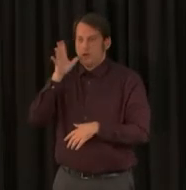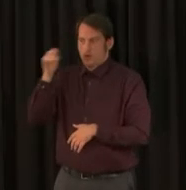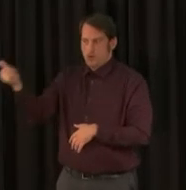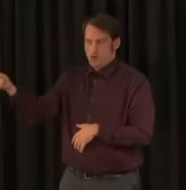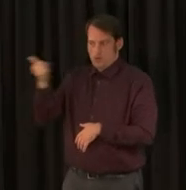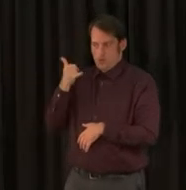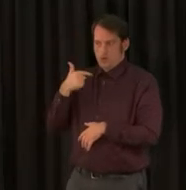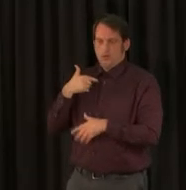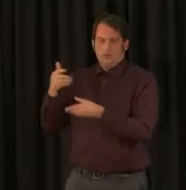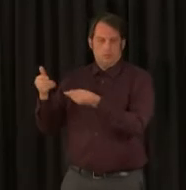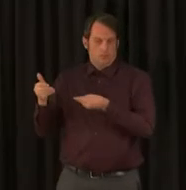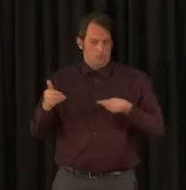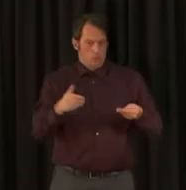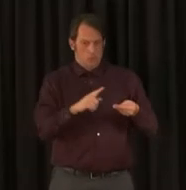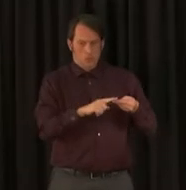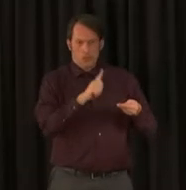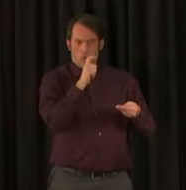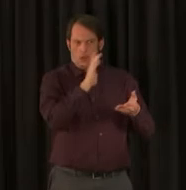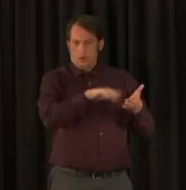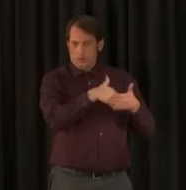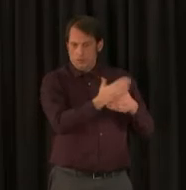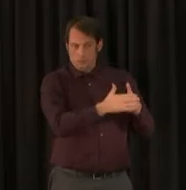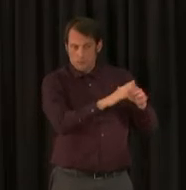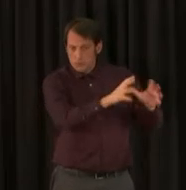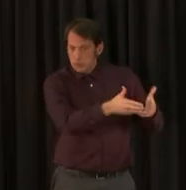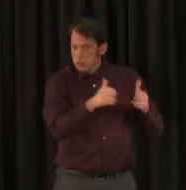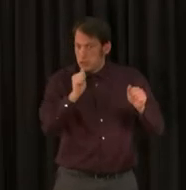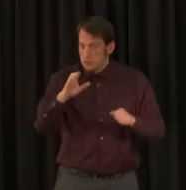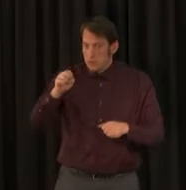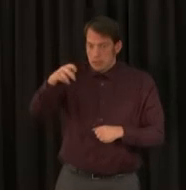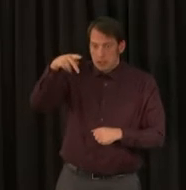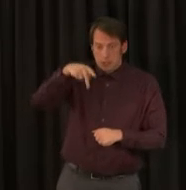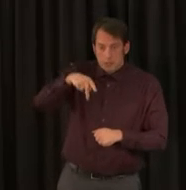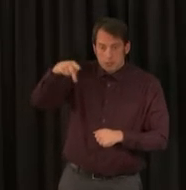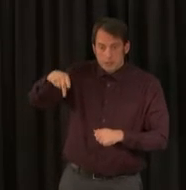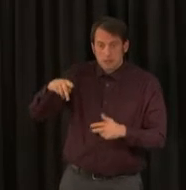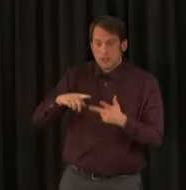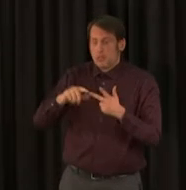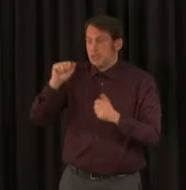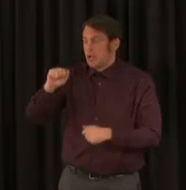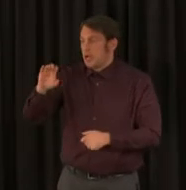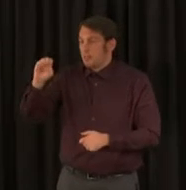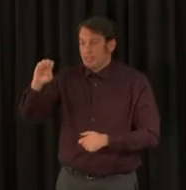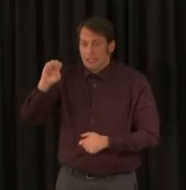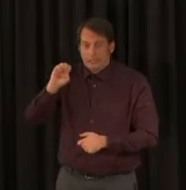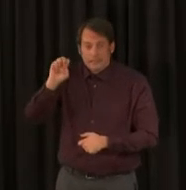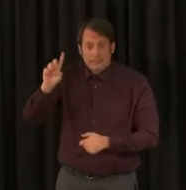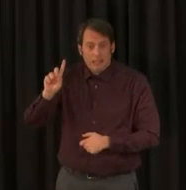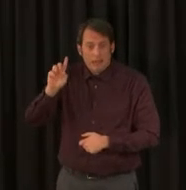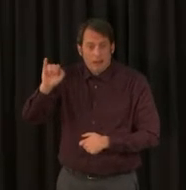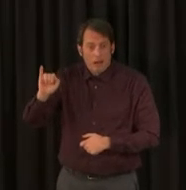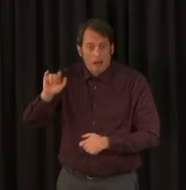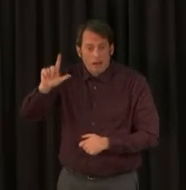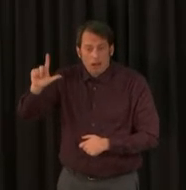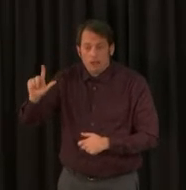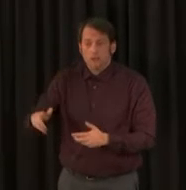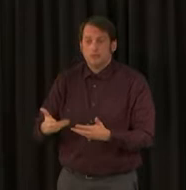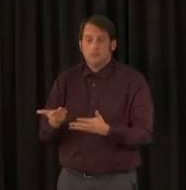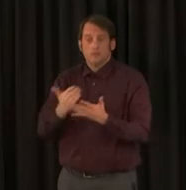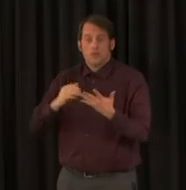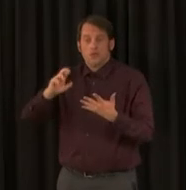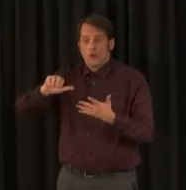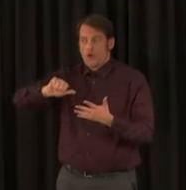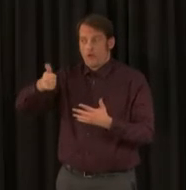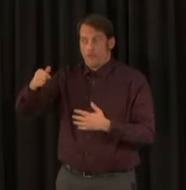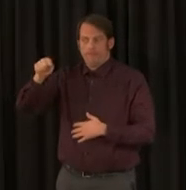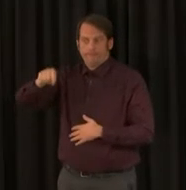of this process, whether it's the PPP, the EDIL, or some other resource. Just know that even in the,